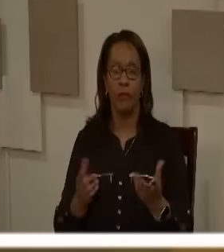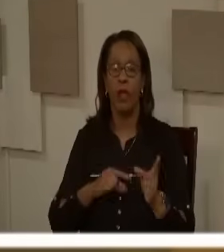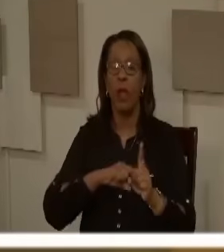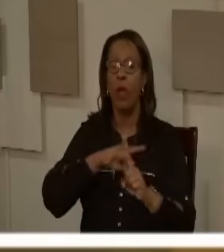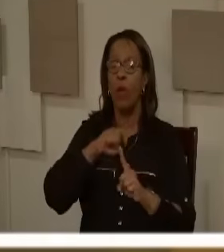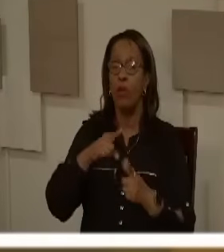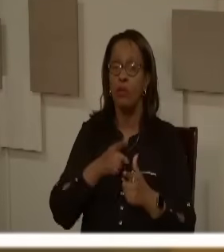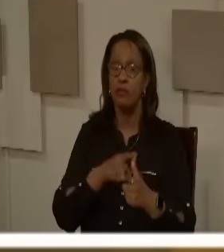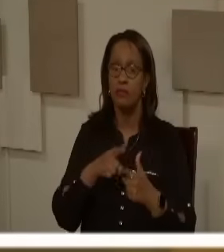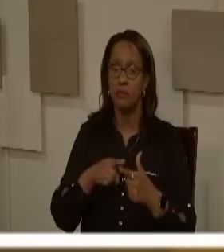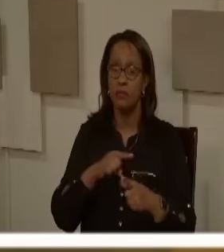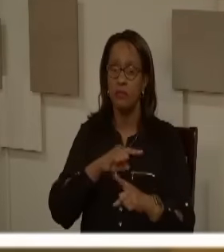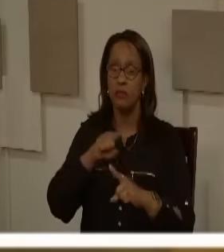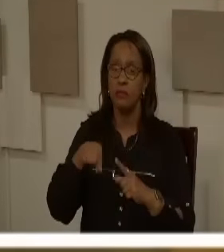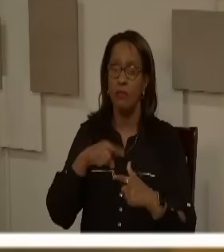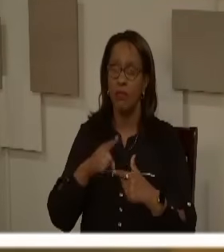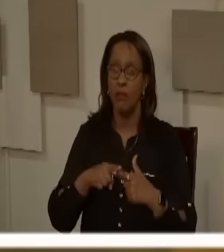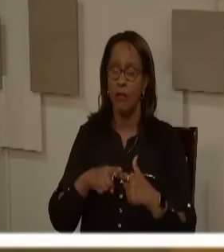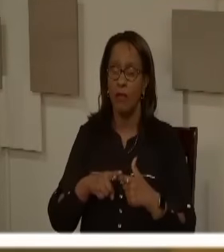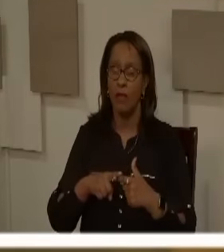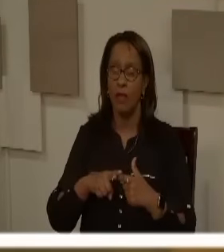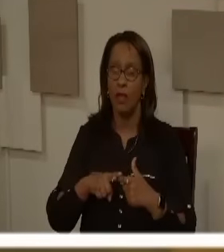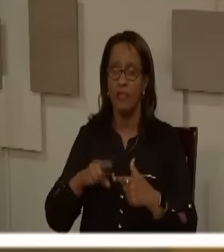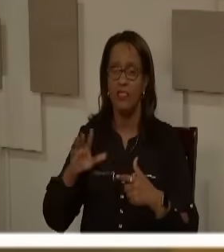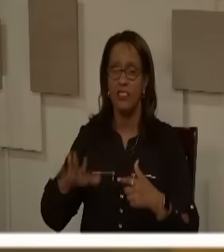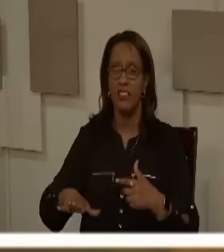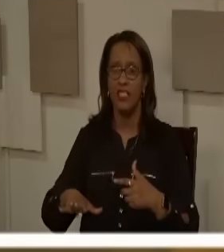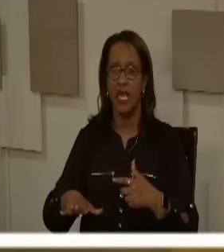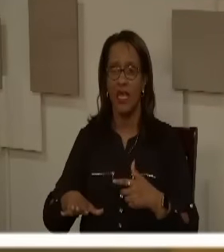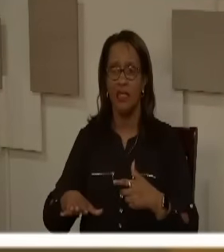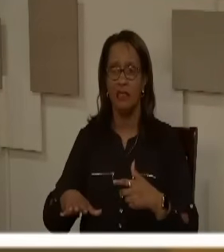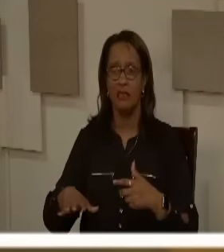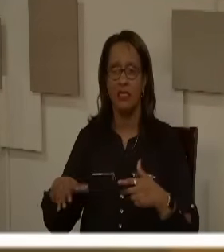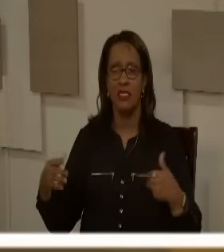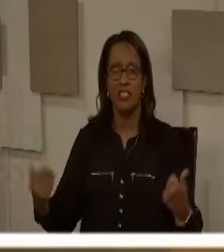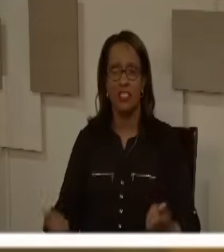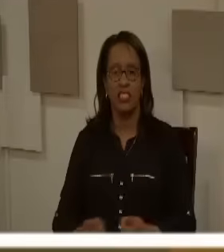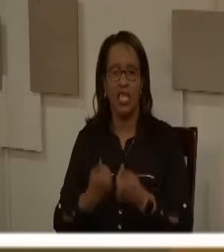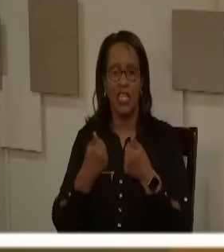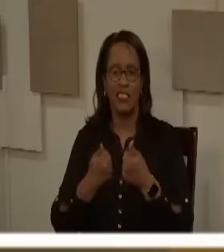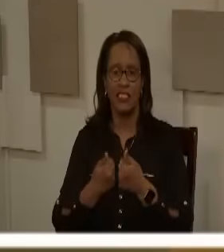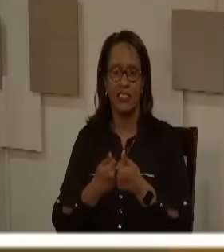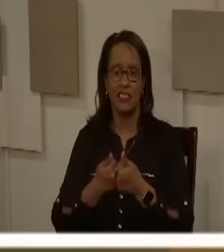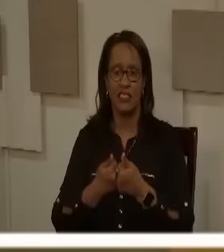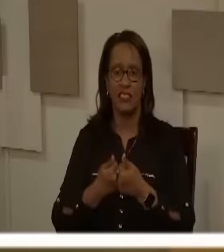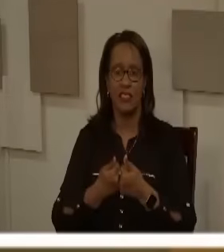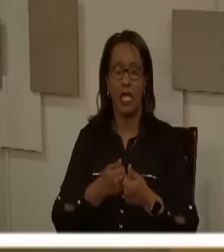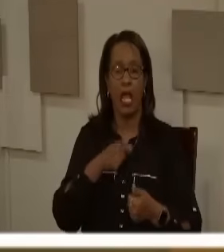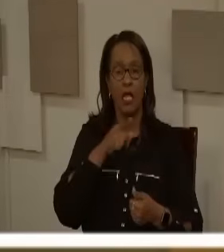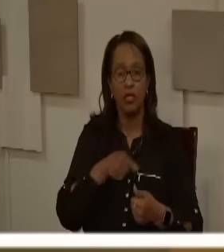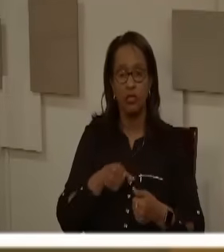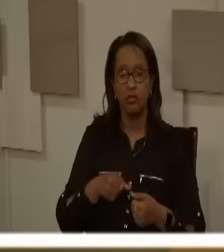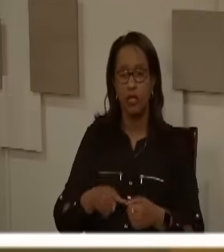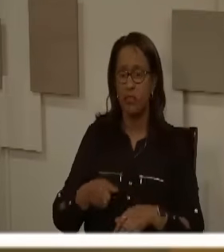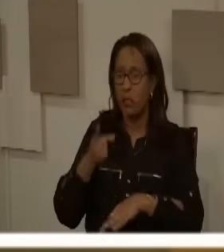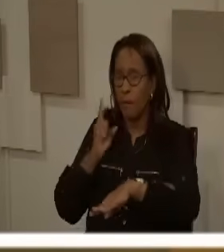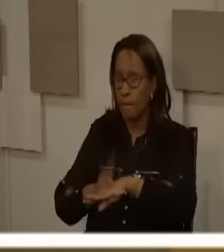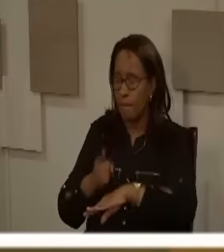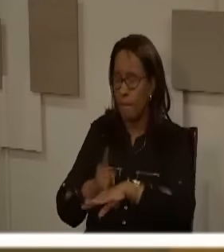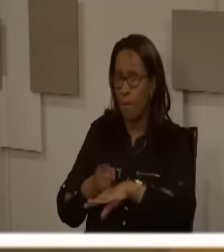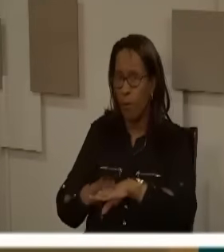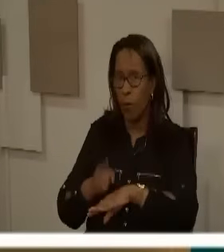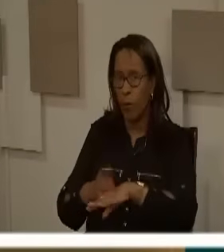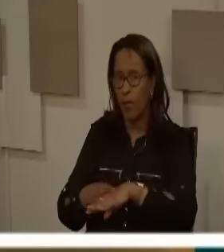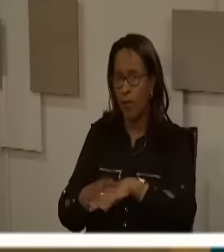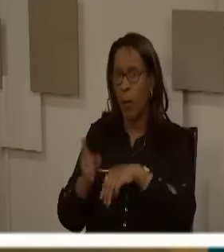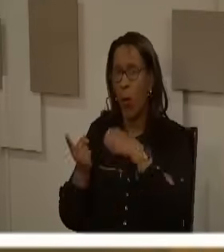When your child is facing tough times and you have to be difficult with them and really hold